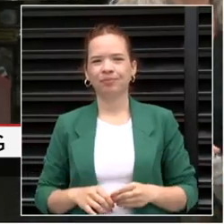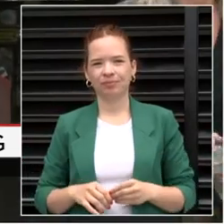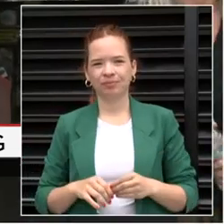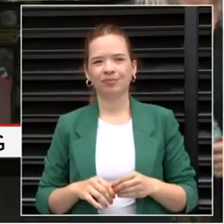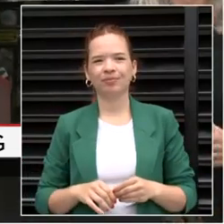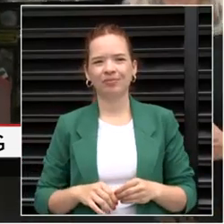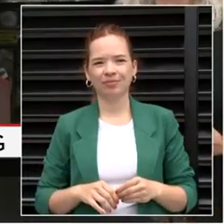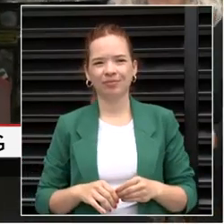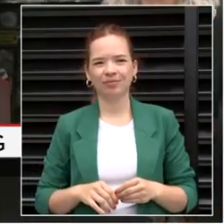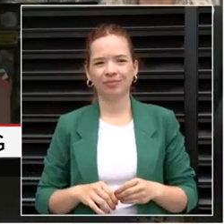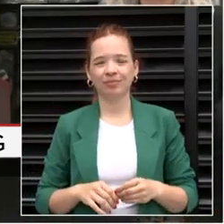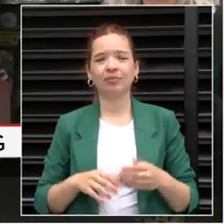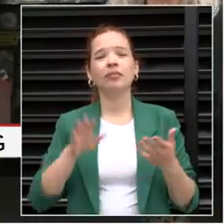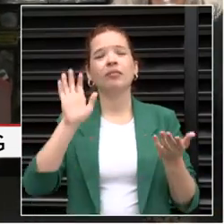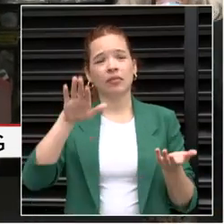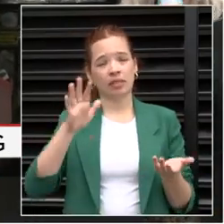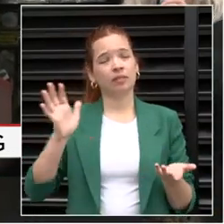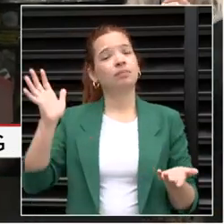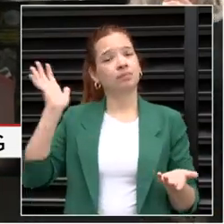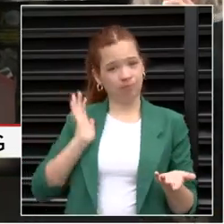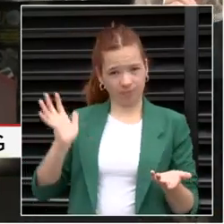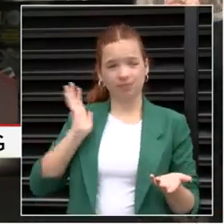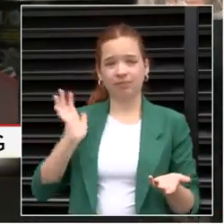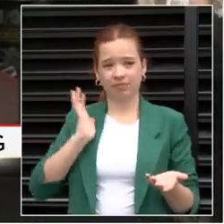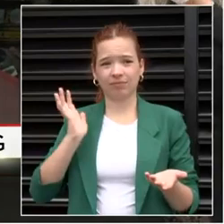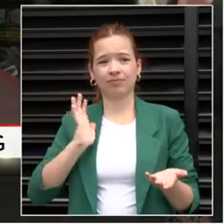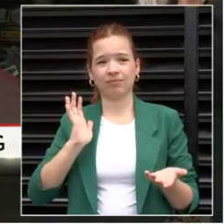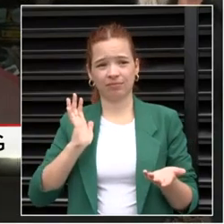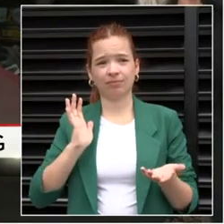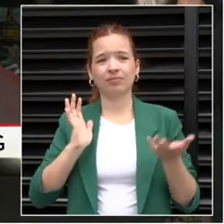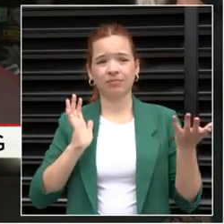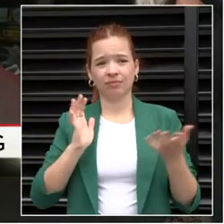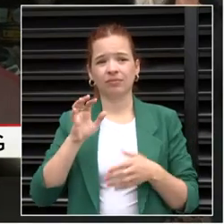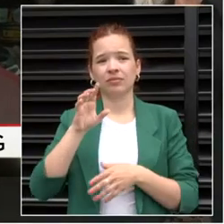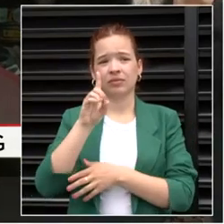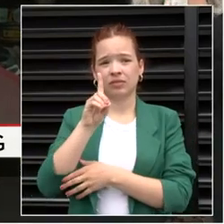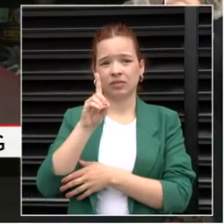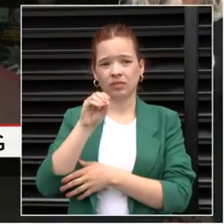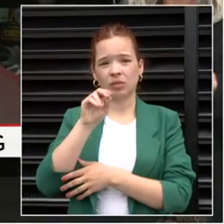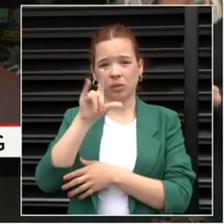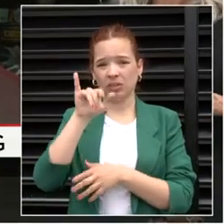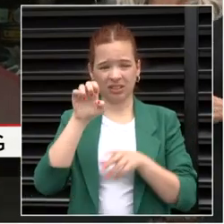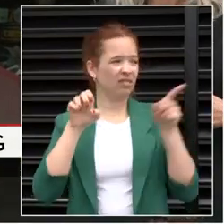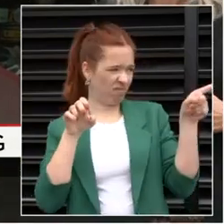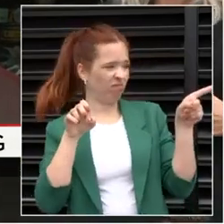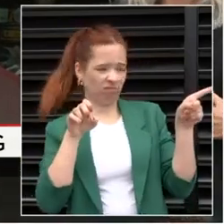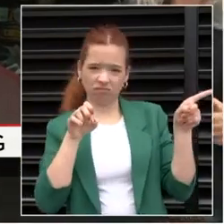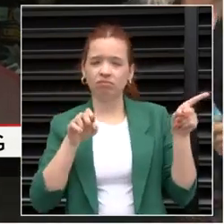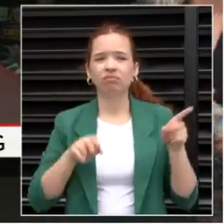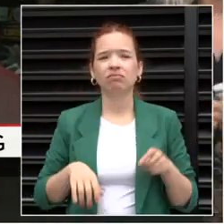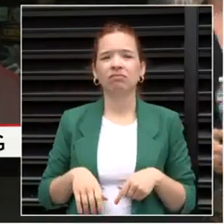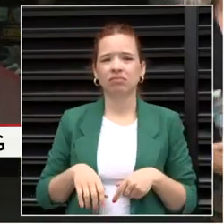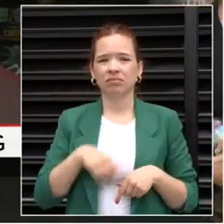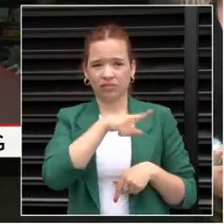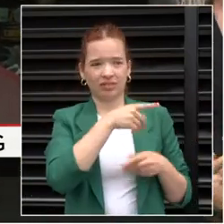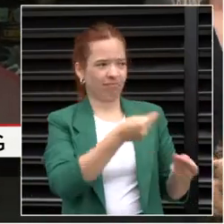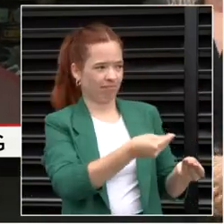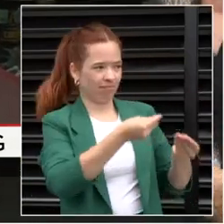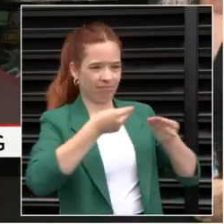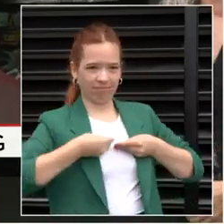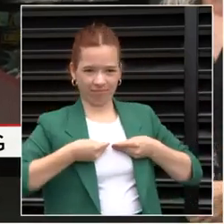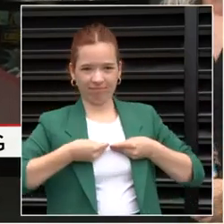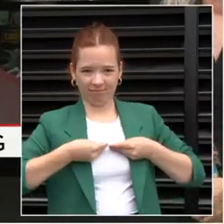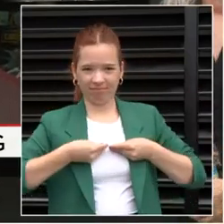back then, when Dodie handed it to us, I was so worried that we wouldn't maintain that vibe, that